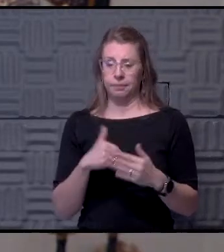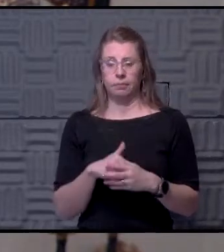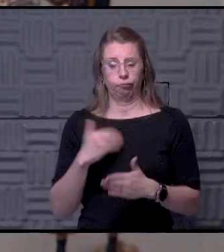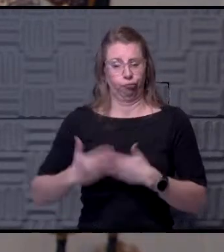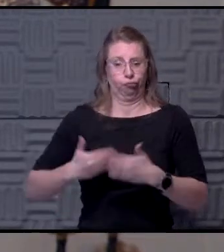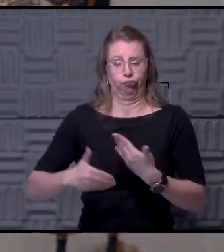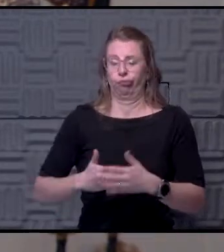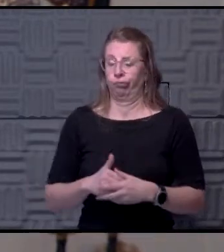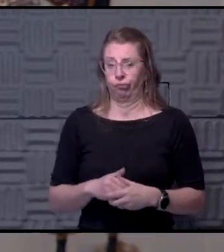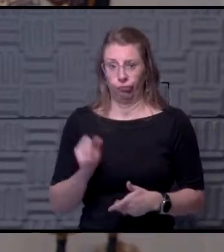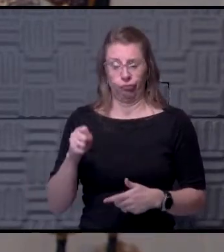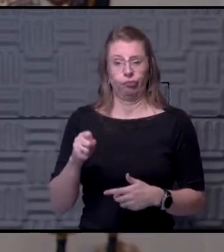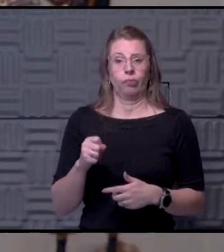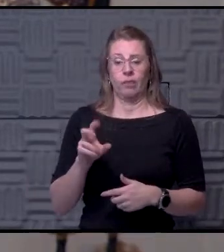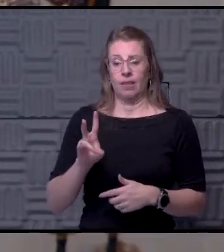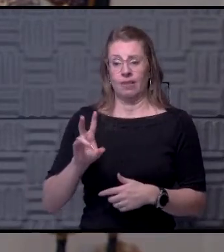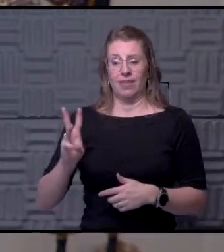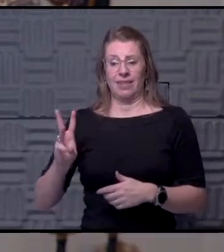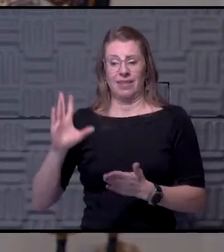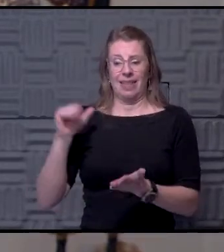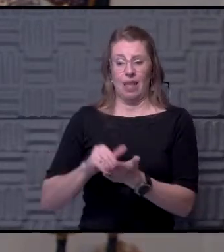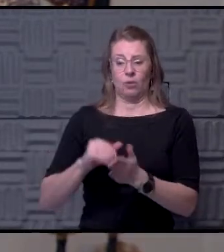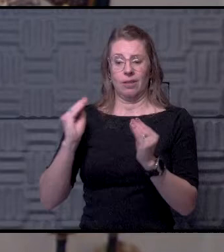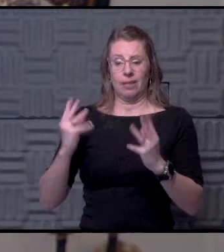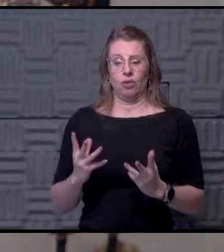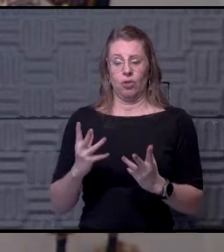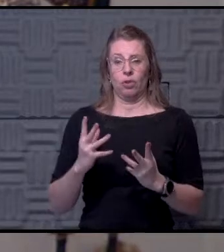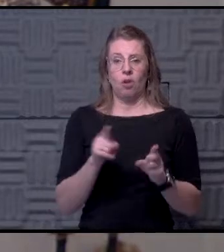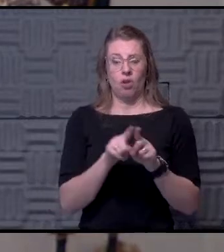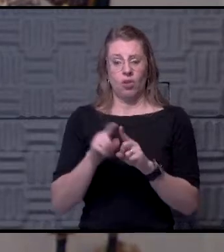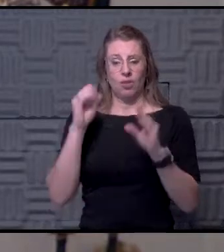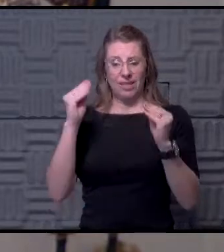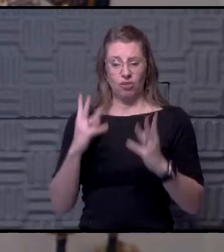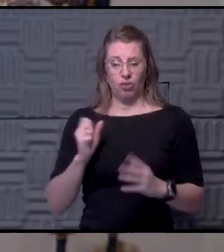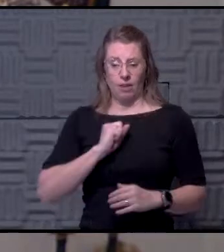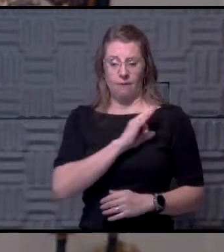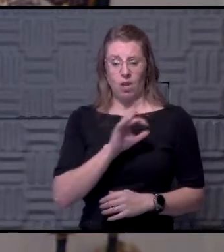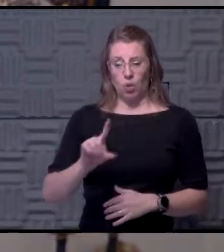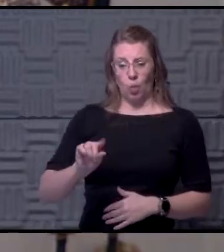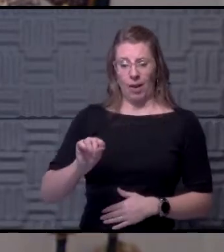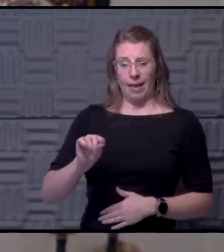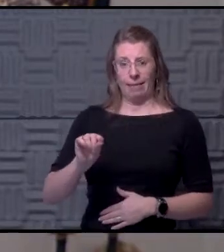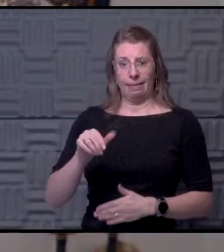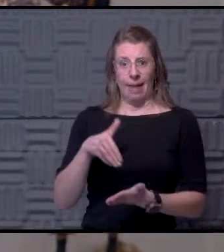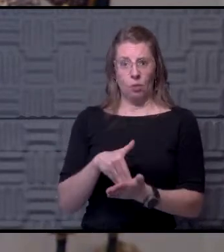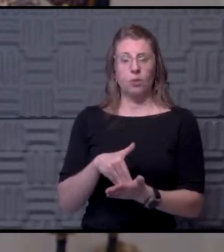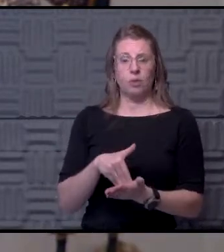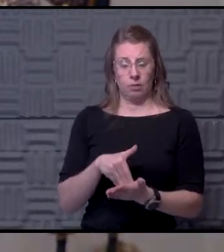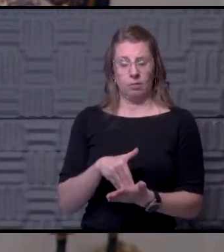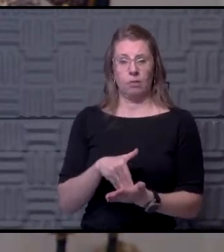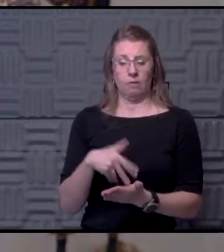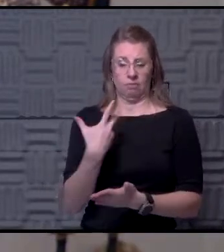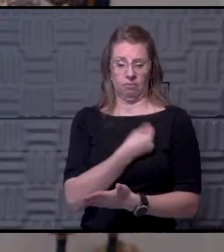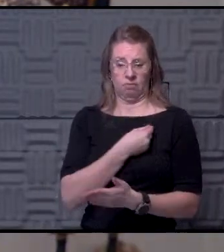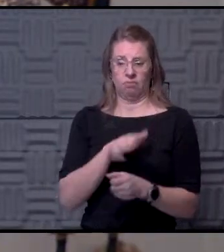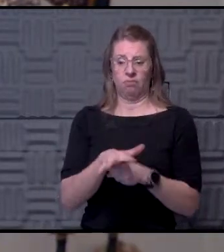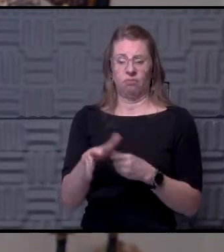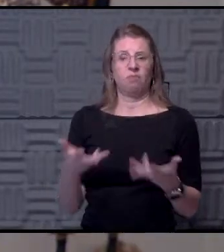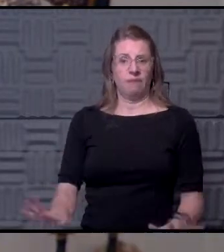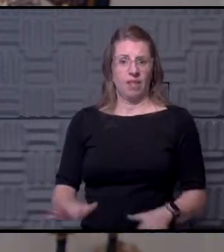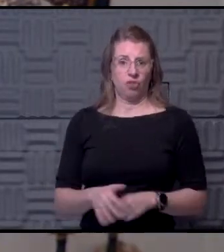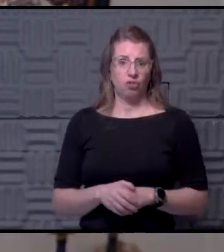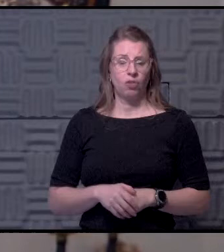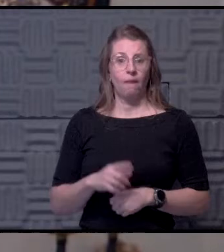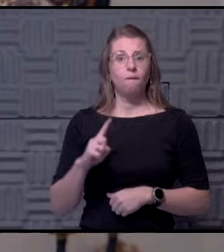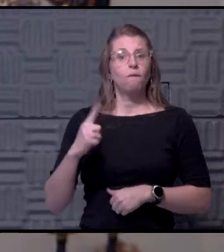the way. We have 76,000 teachers and teacher staff. We probably have 20,000 that have been fully or vaccinated, at